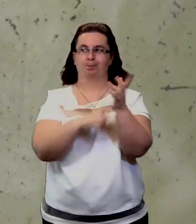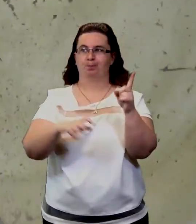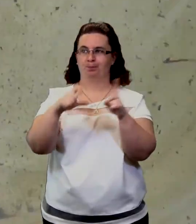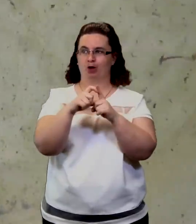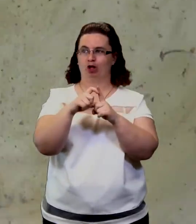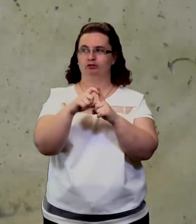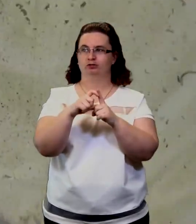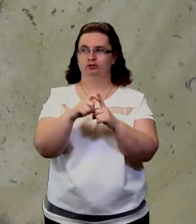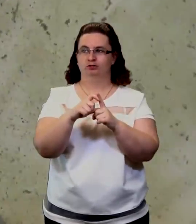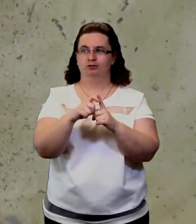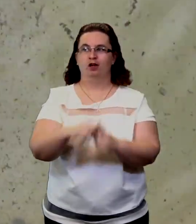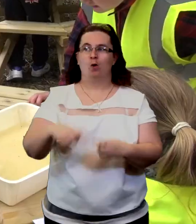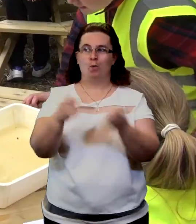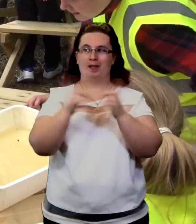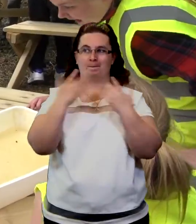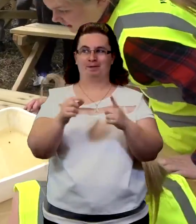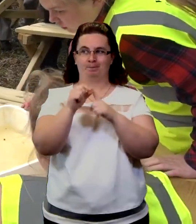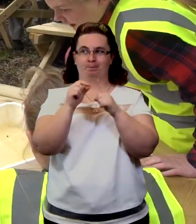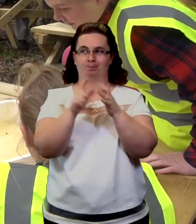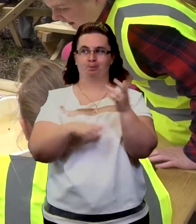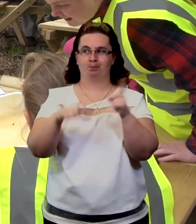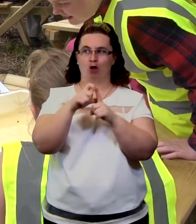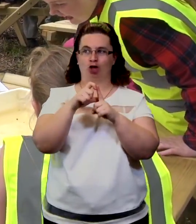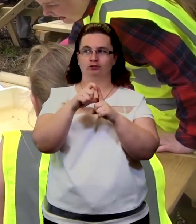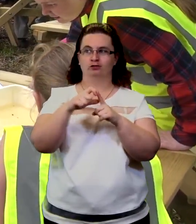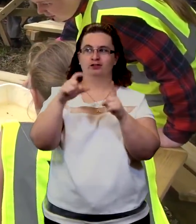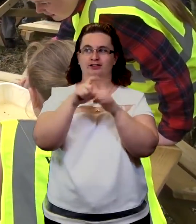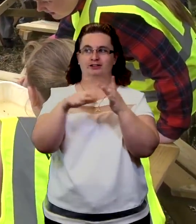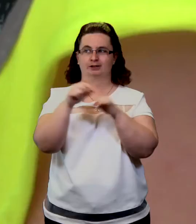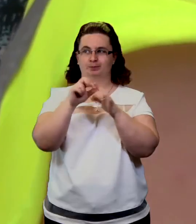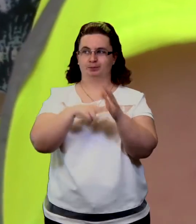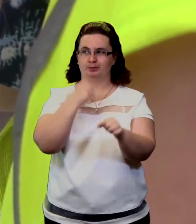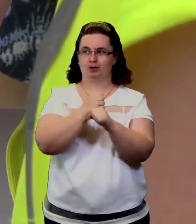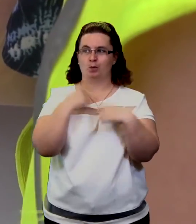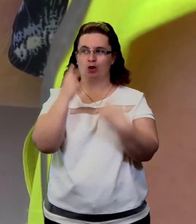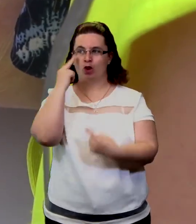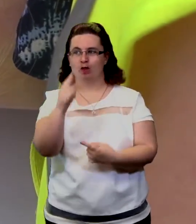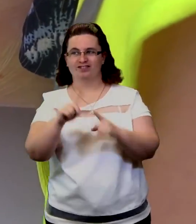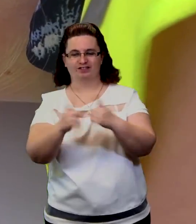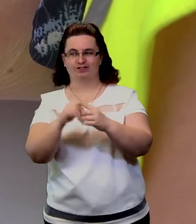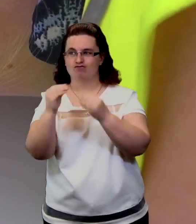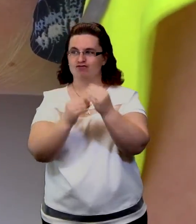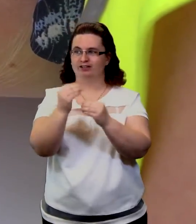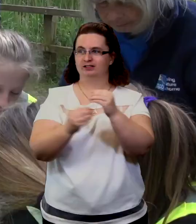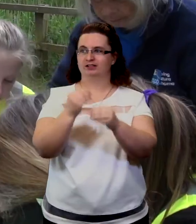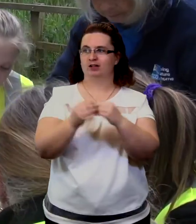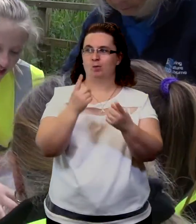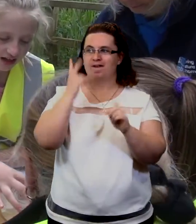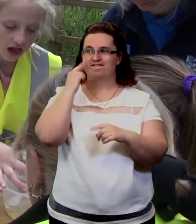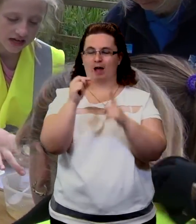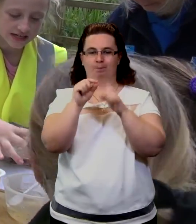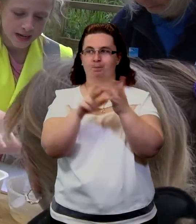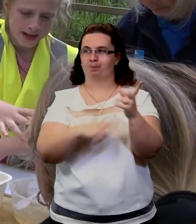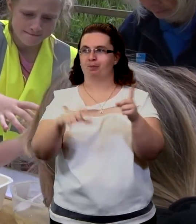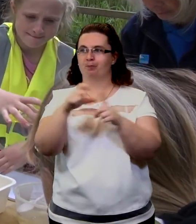guys, a dragonfly larvae, and I was telling them about the life cycle, how they're going to hatch out very soon to become adult dragonflies and fly around the reed bed